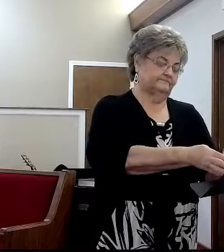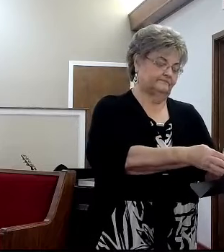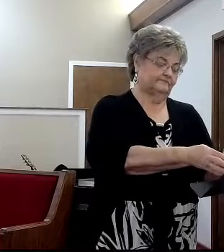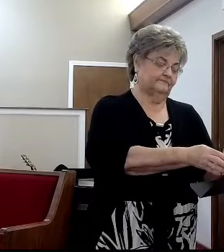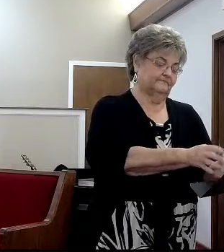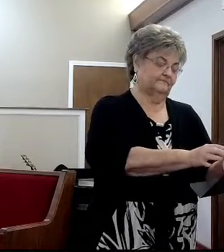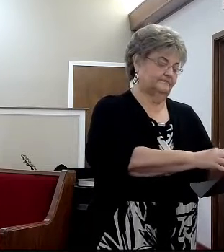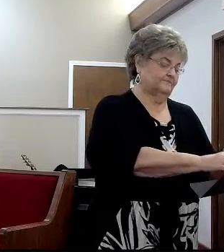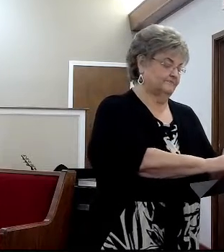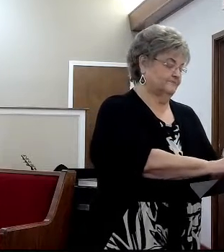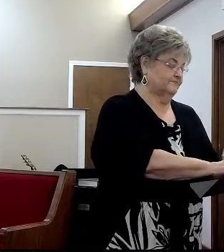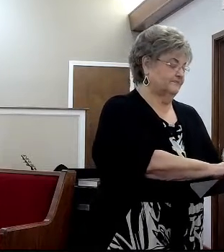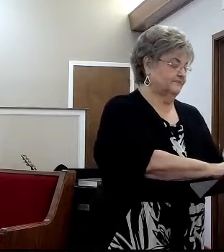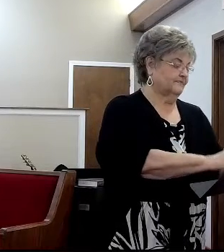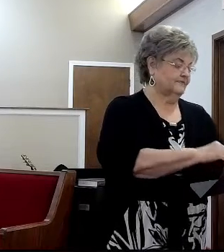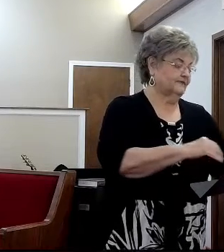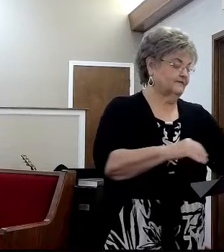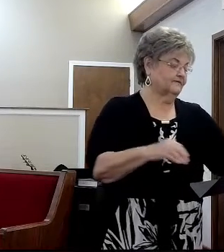So,